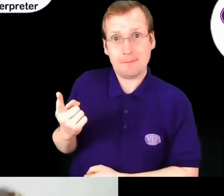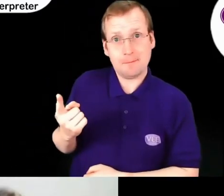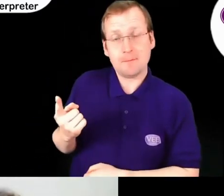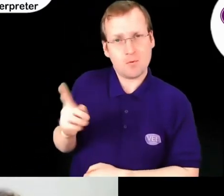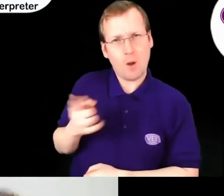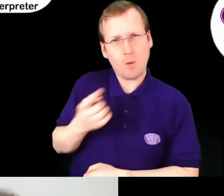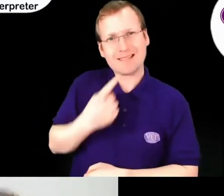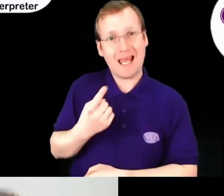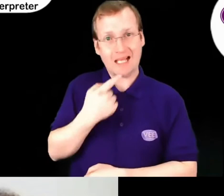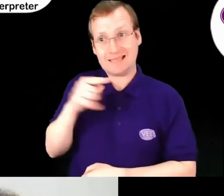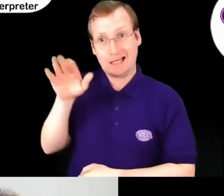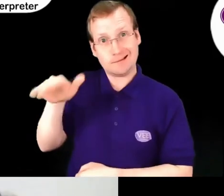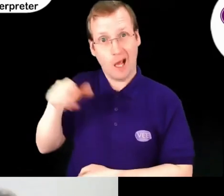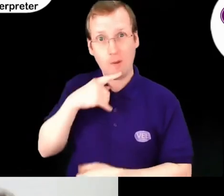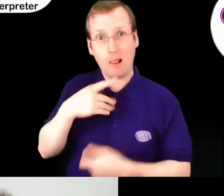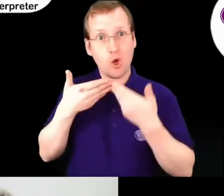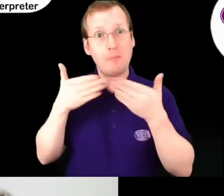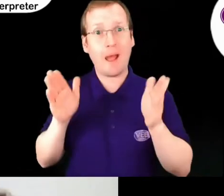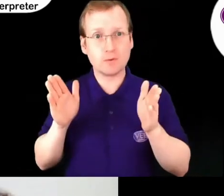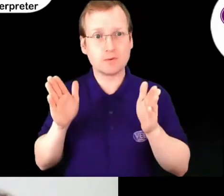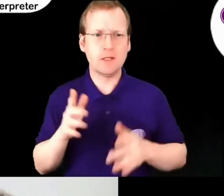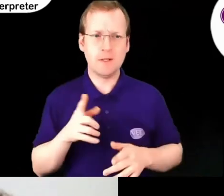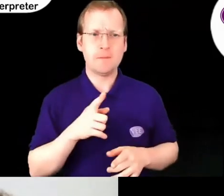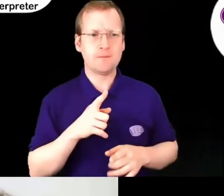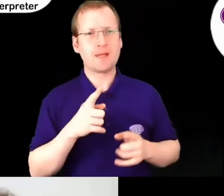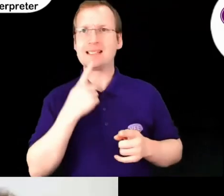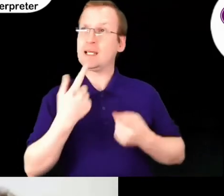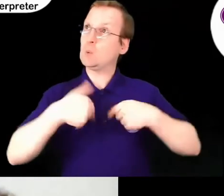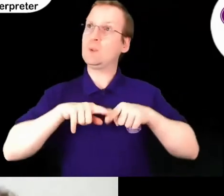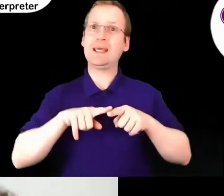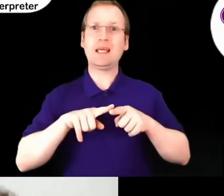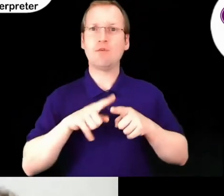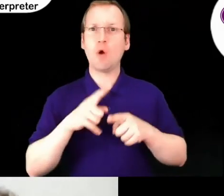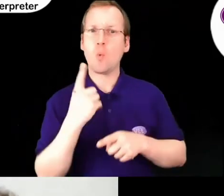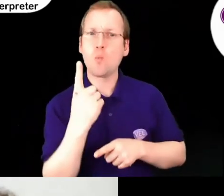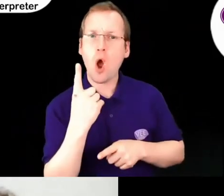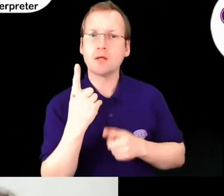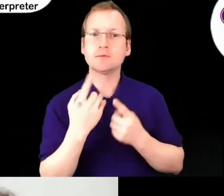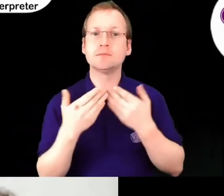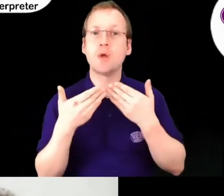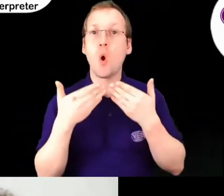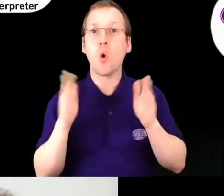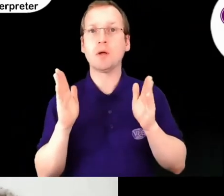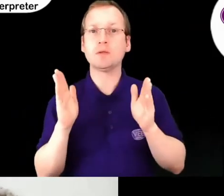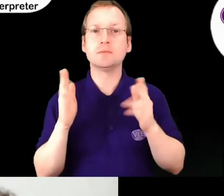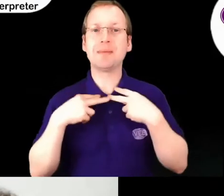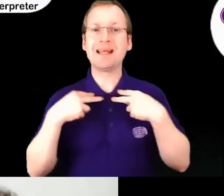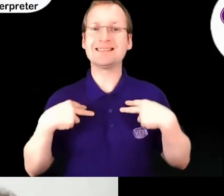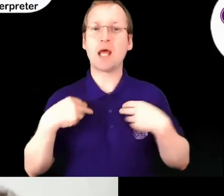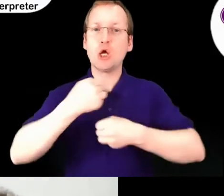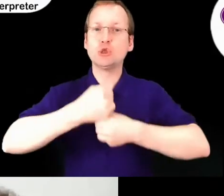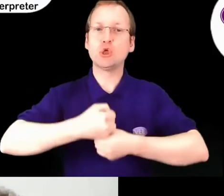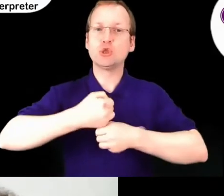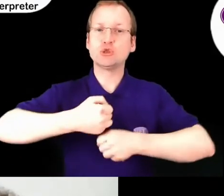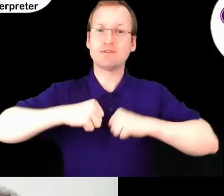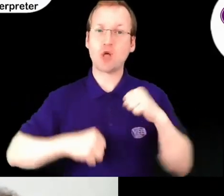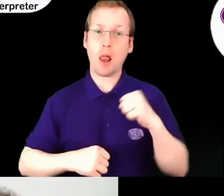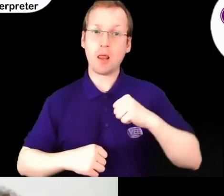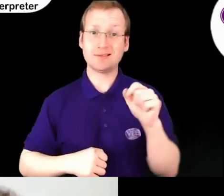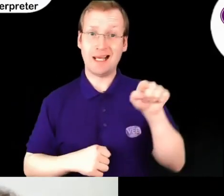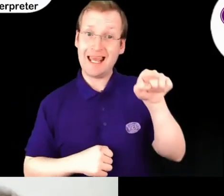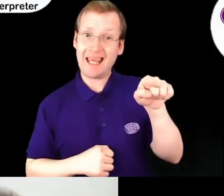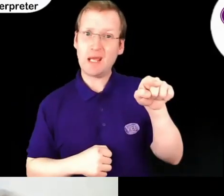them it was going to come out. I also had felt we've got one out minister in the Church of Scotland. And I really felt he was taking a